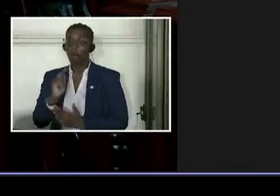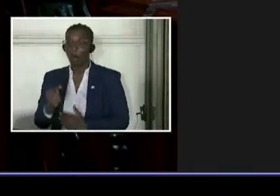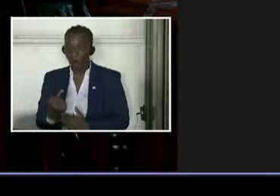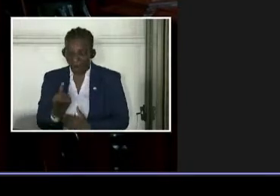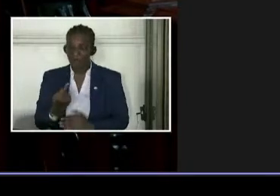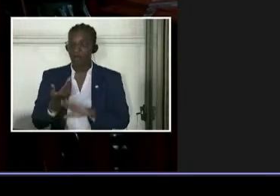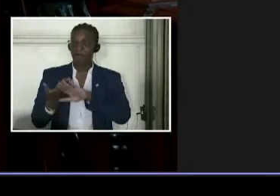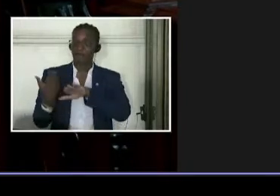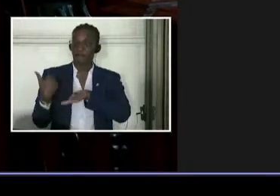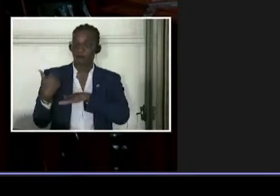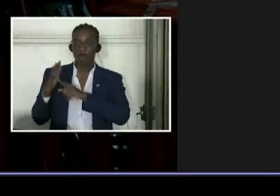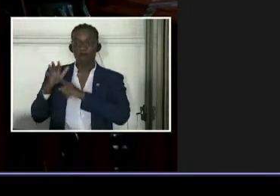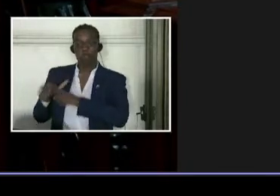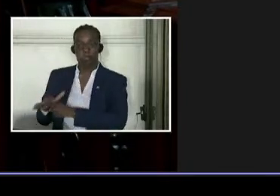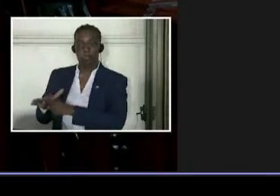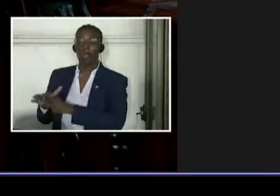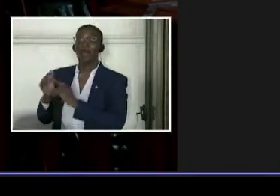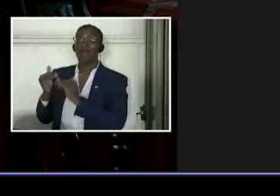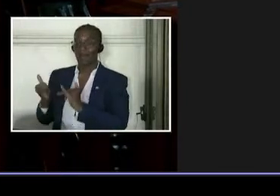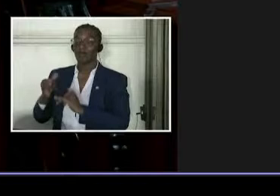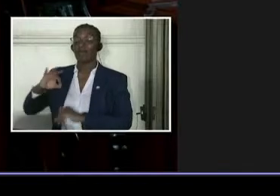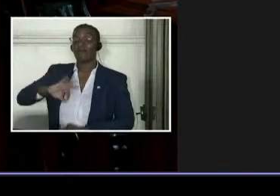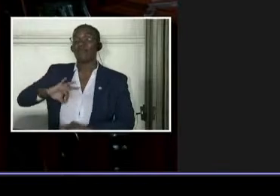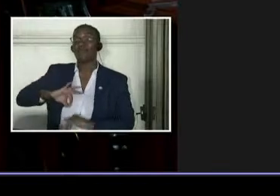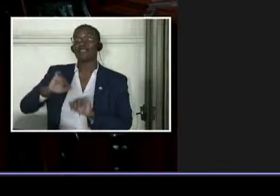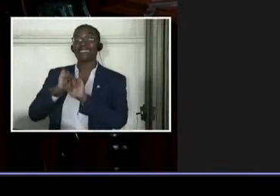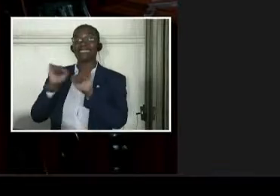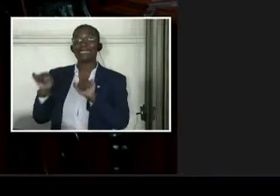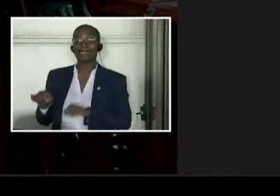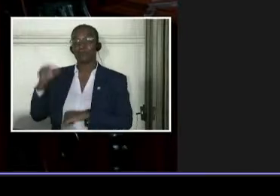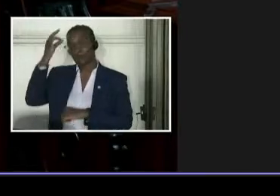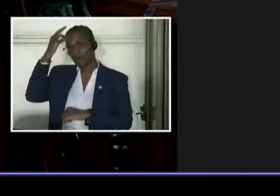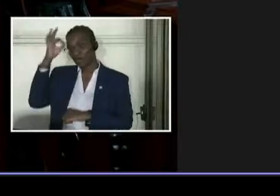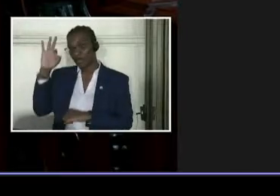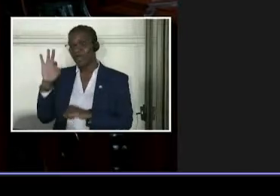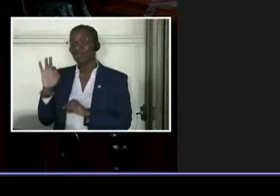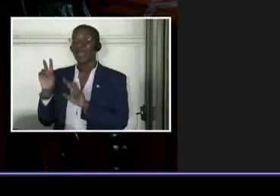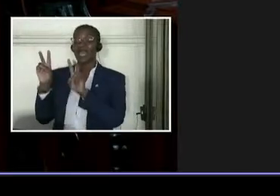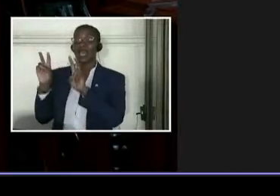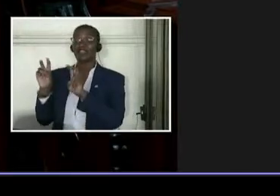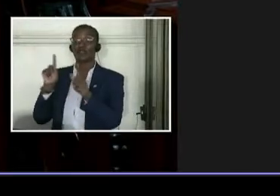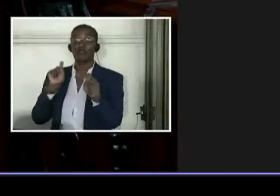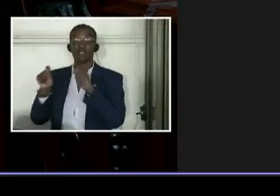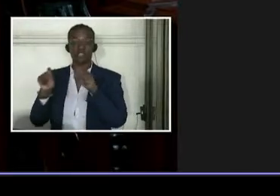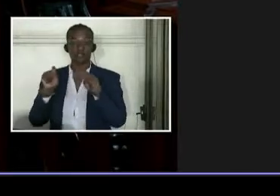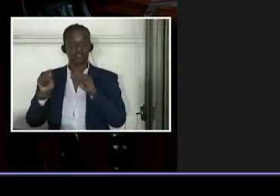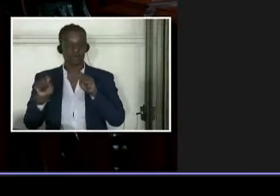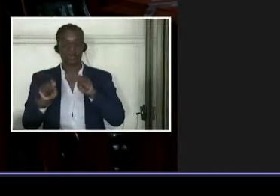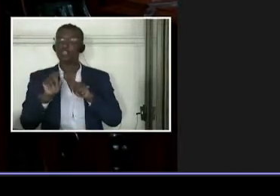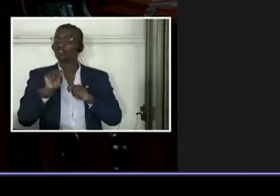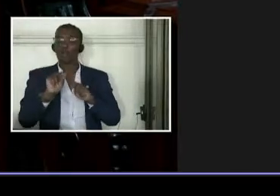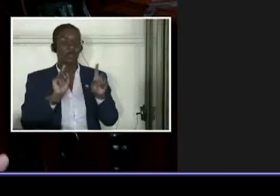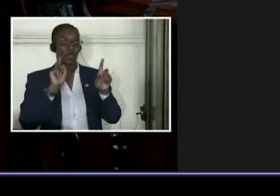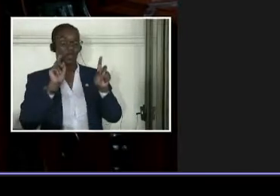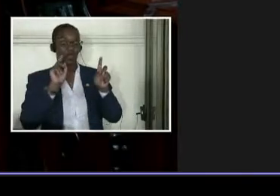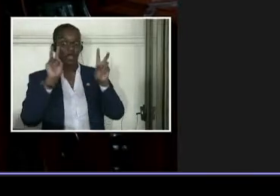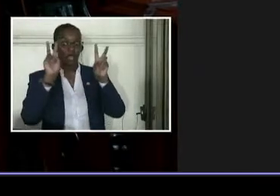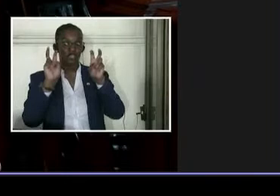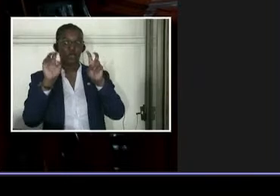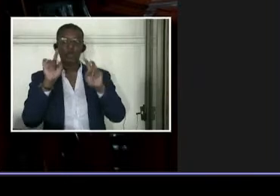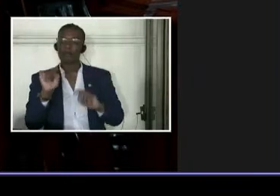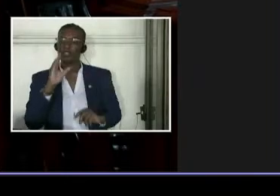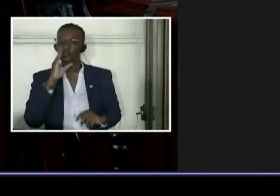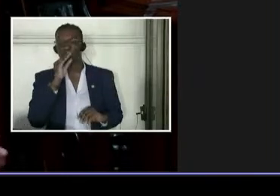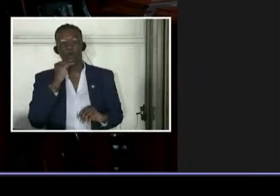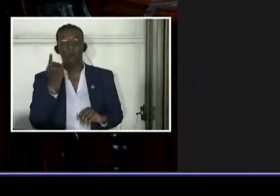who previously were disadvantaged do benefit in the system of government. The issue of radical economic transformation is not an issue that we must